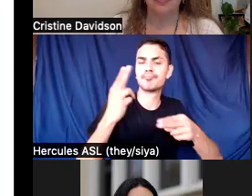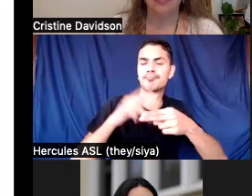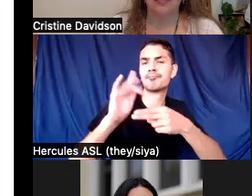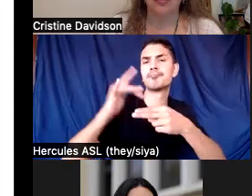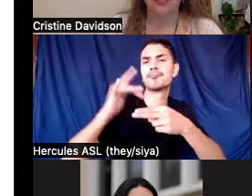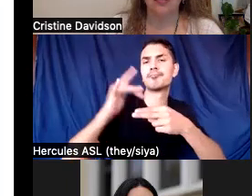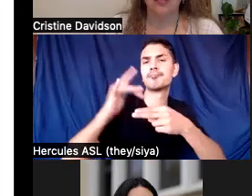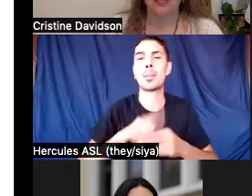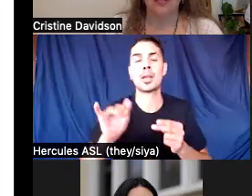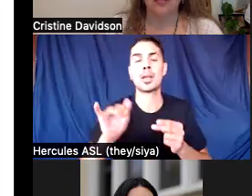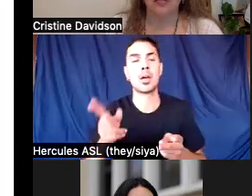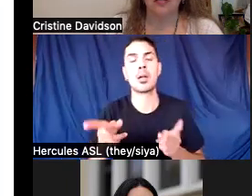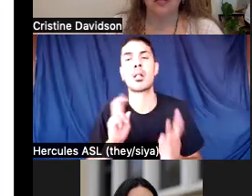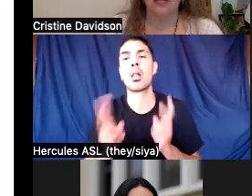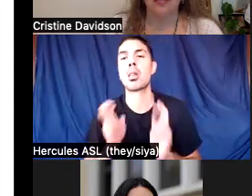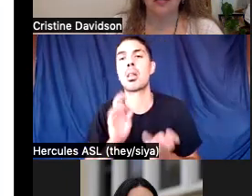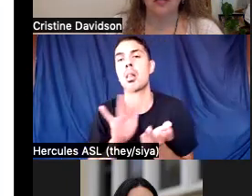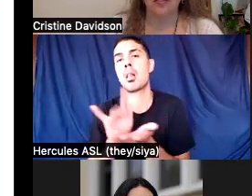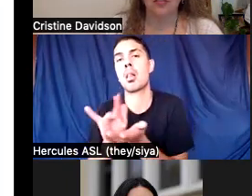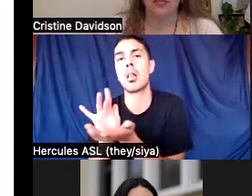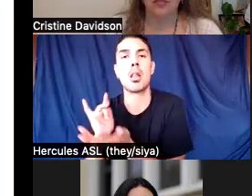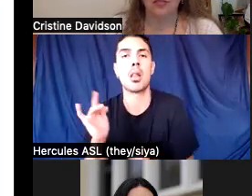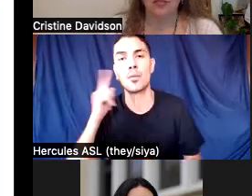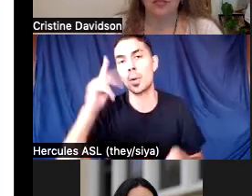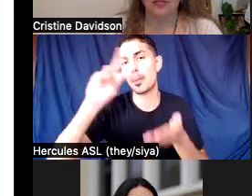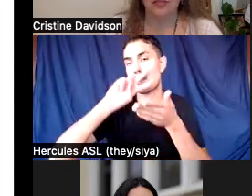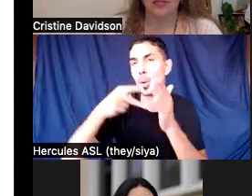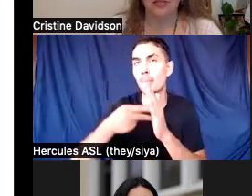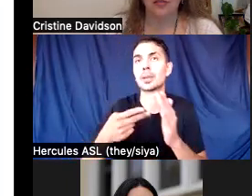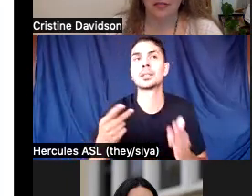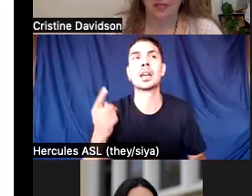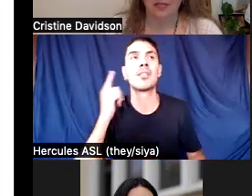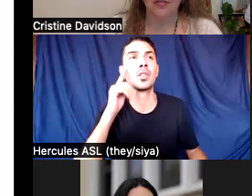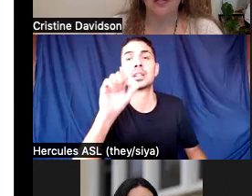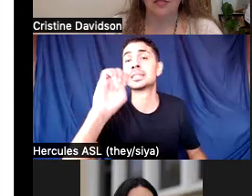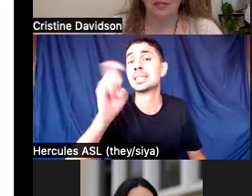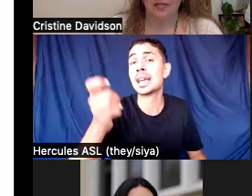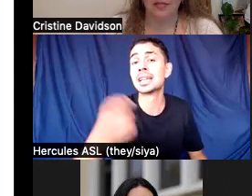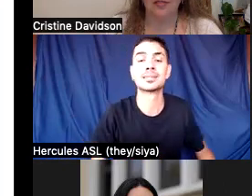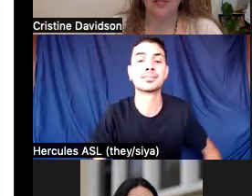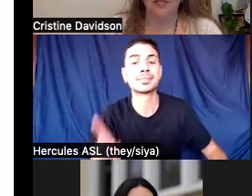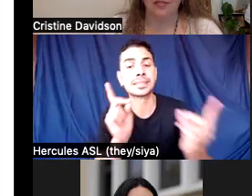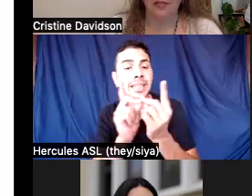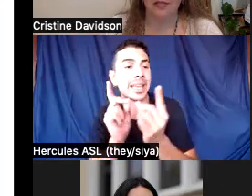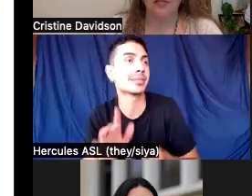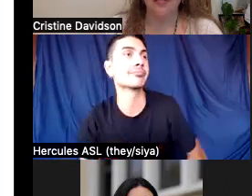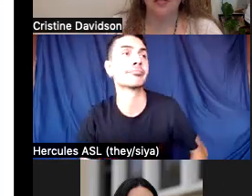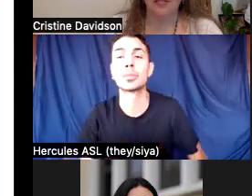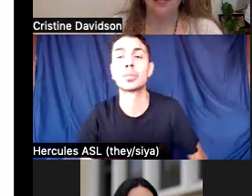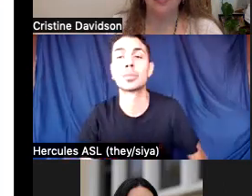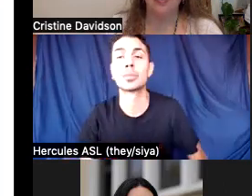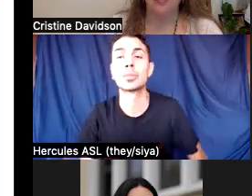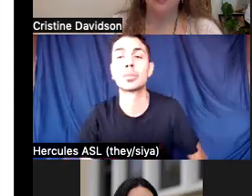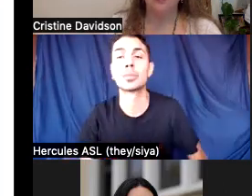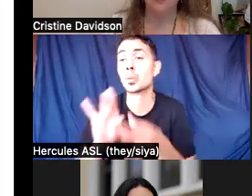for the purposes of, you know, sex or dating or relationships or stuff like